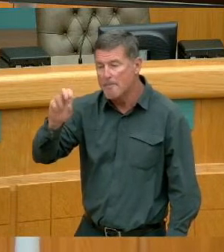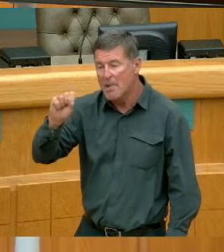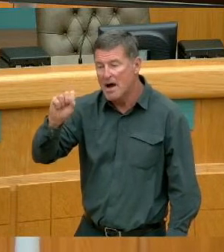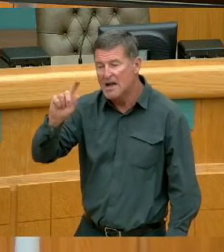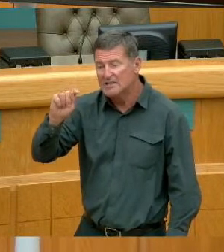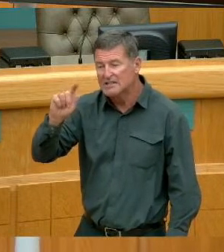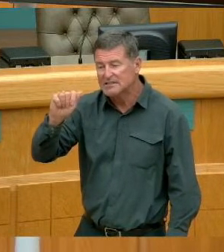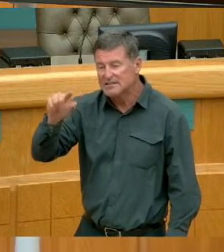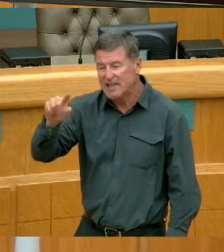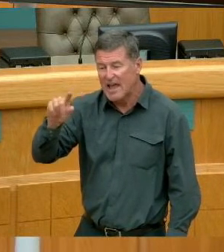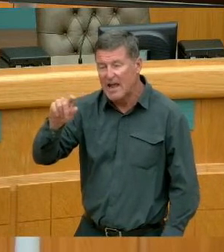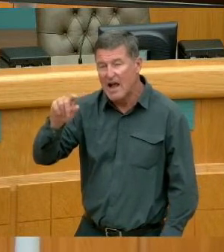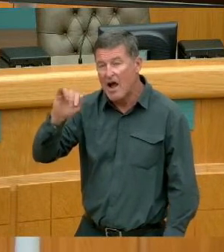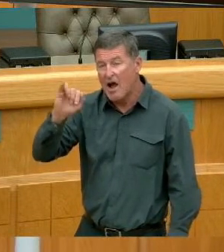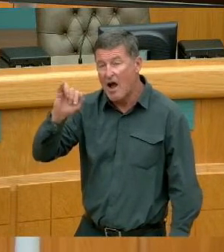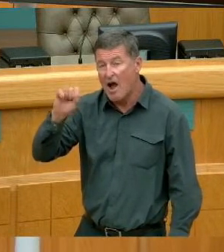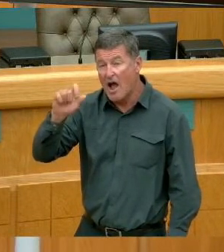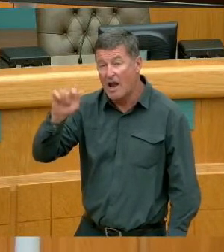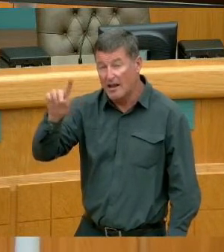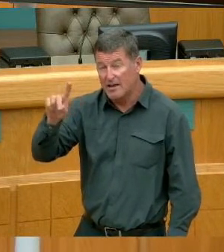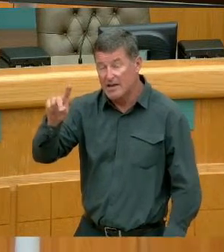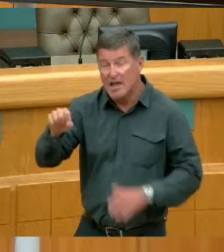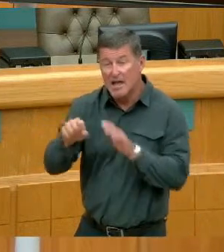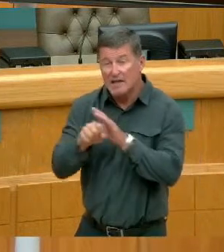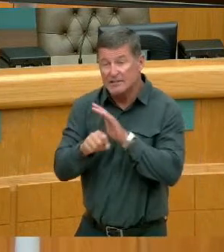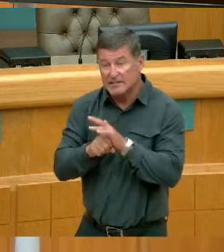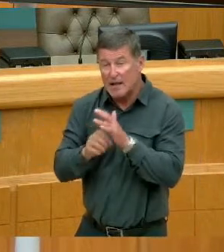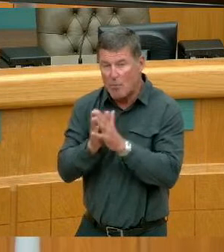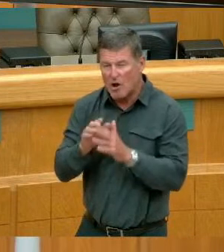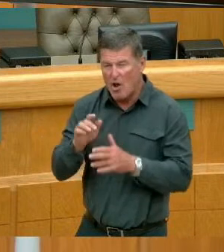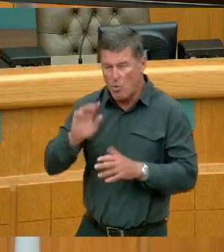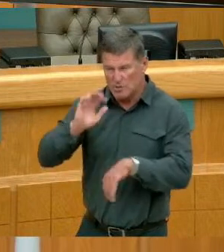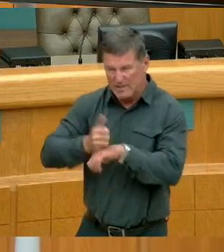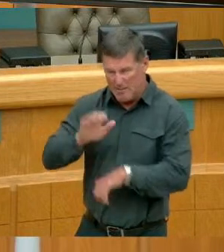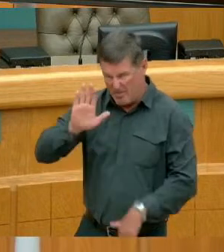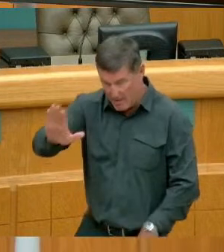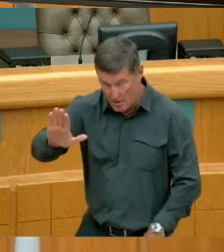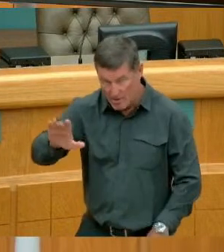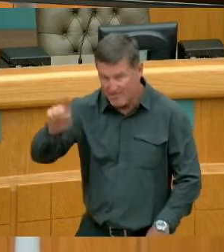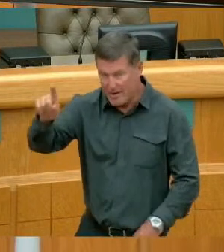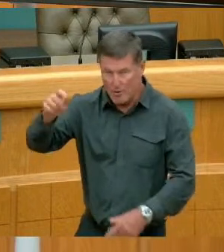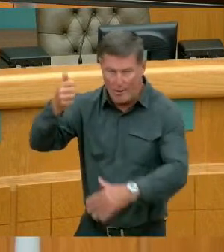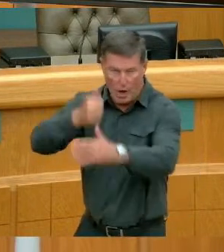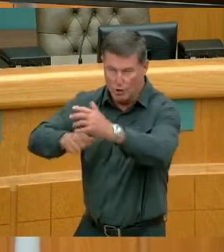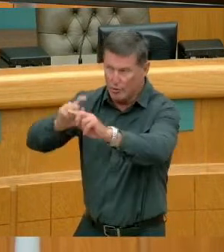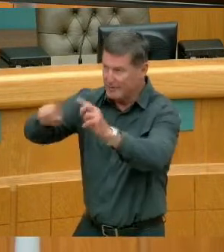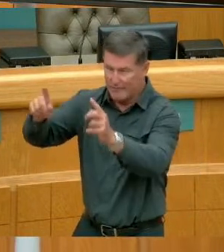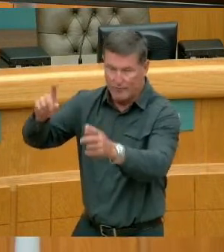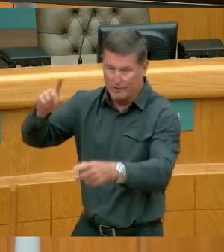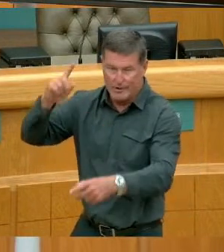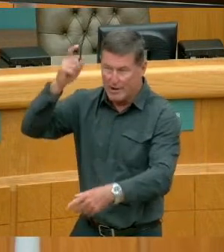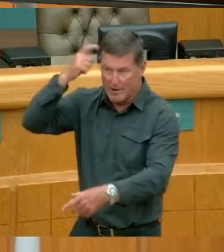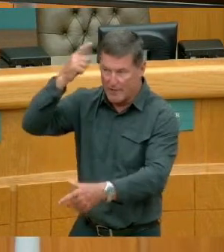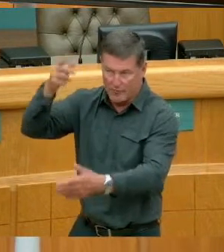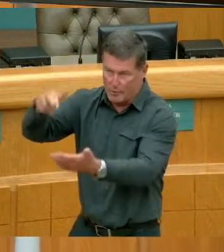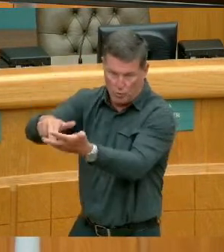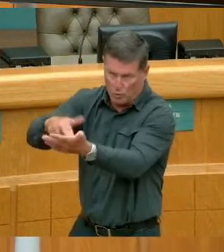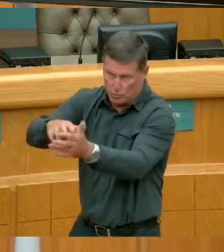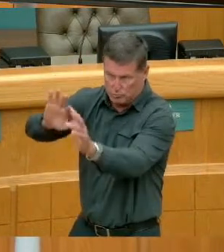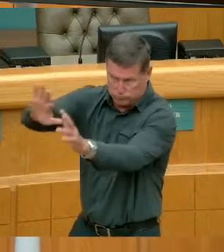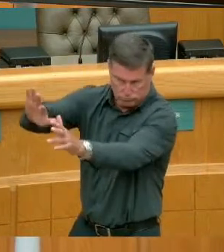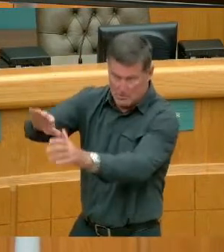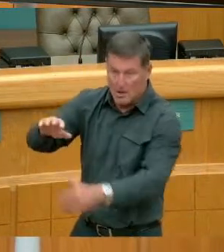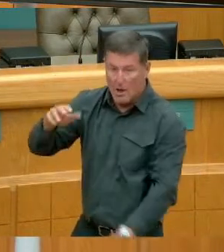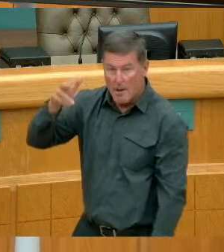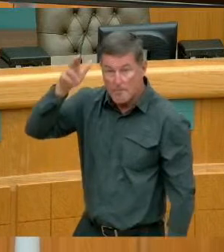own rules in place. And if you're interested, I can get you those rules, but they're governed by a different political jurisdiction, and they have